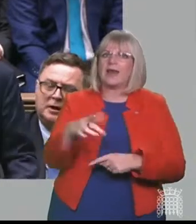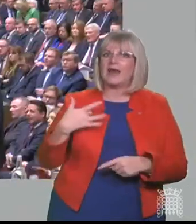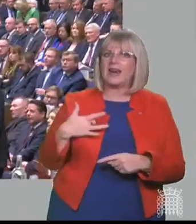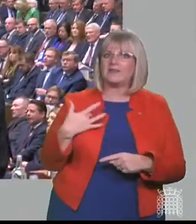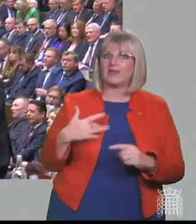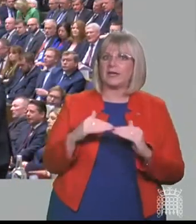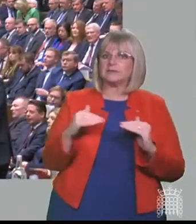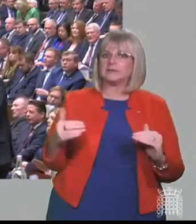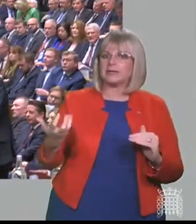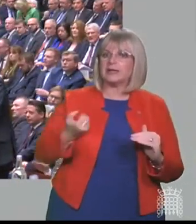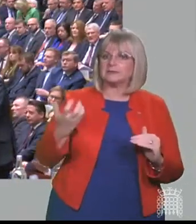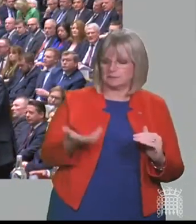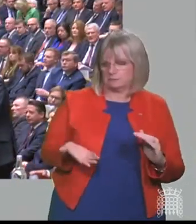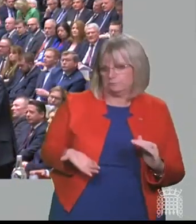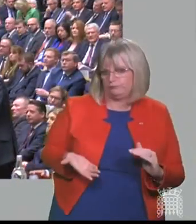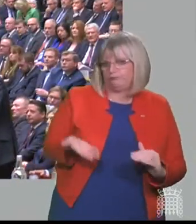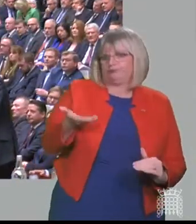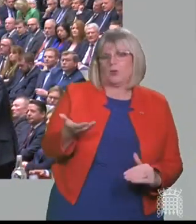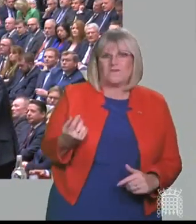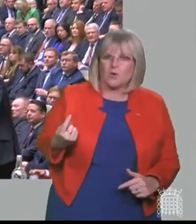country.